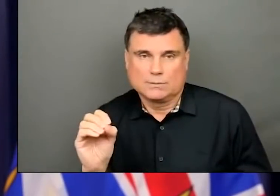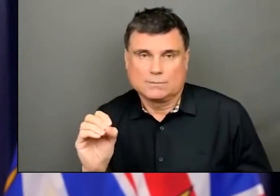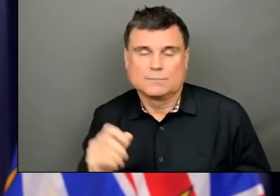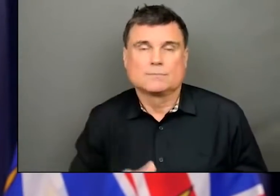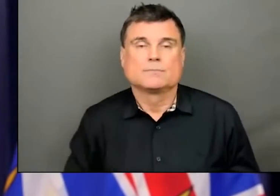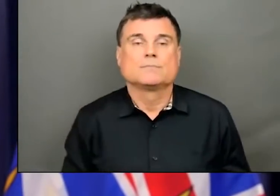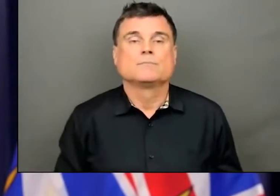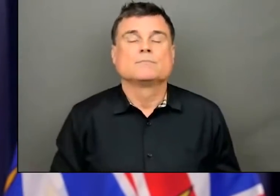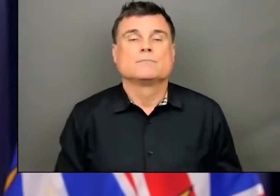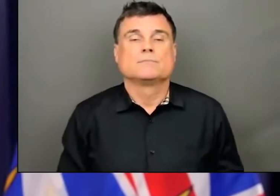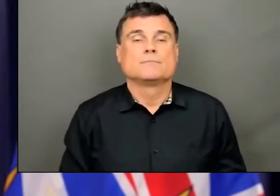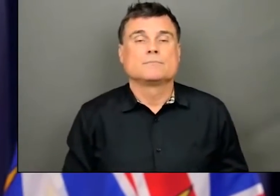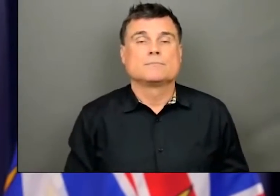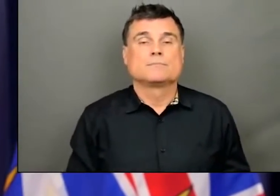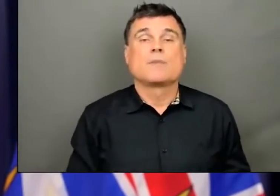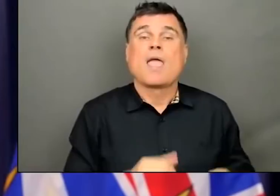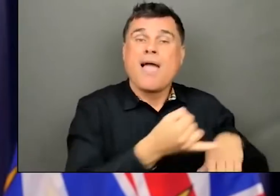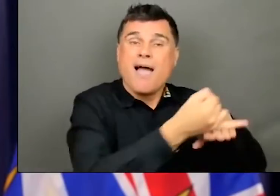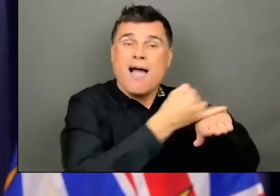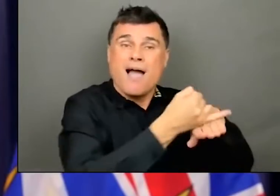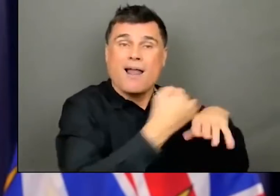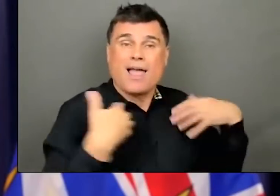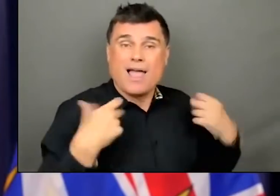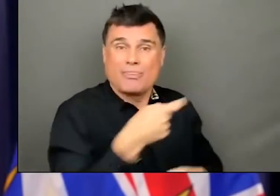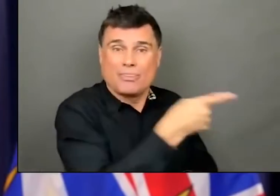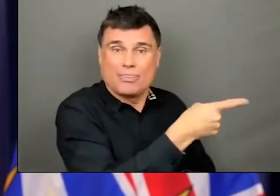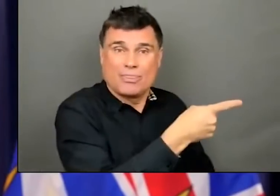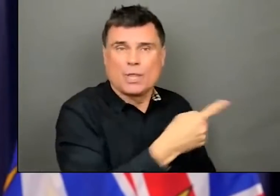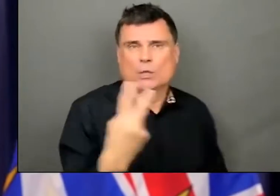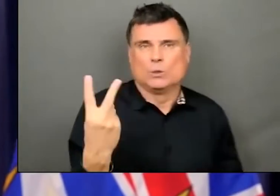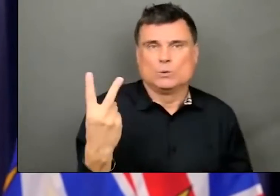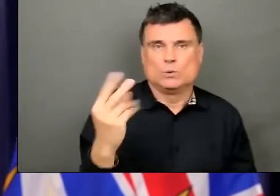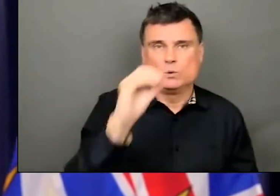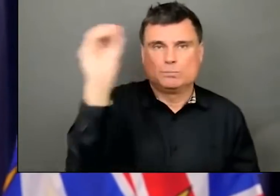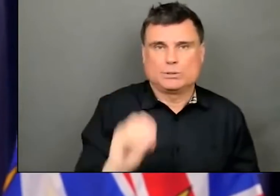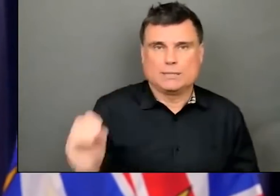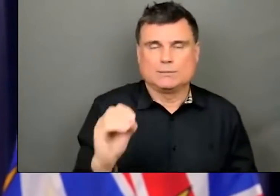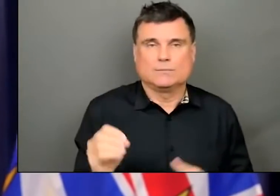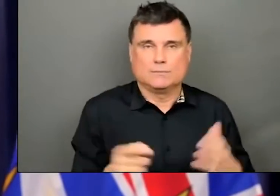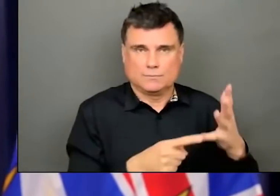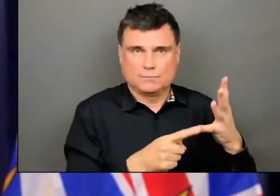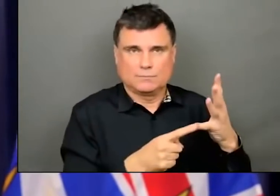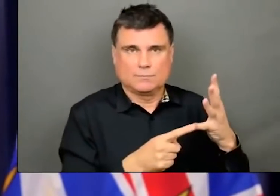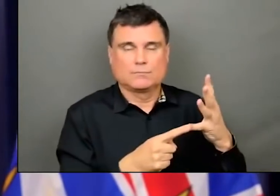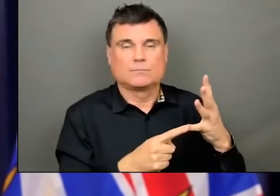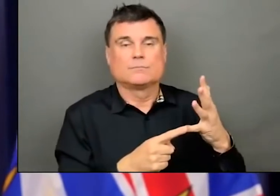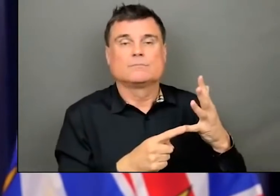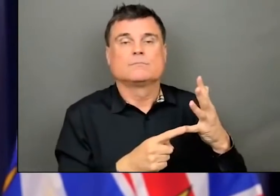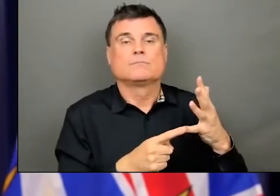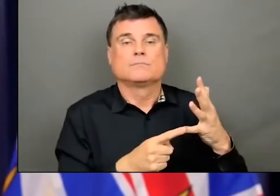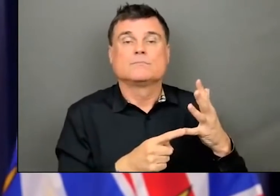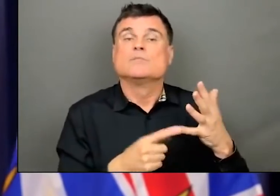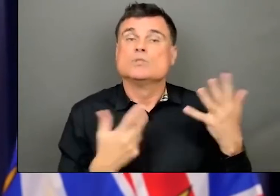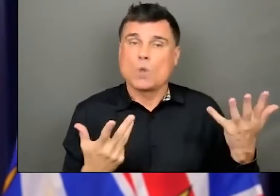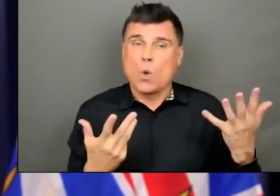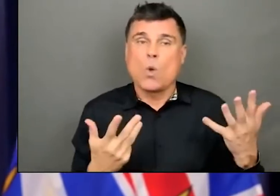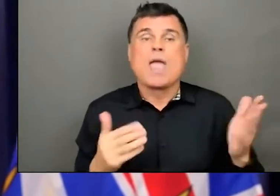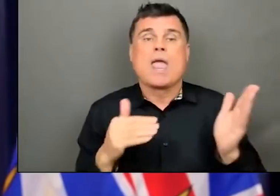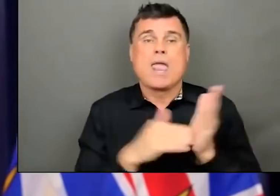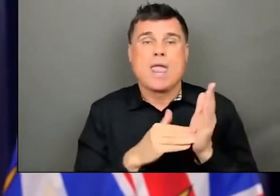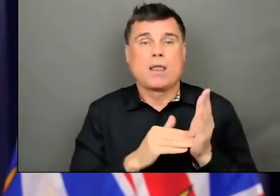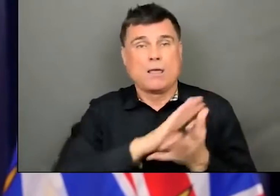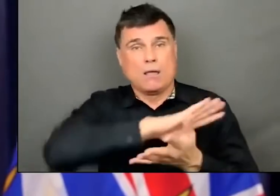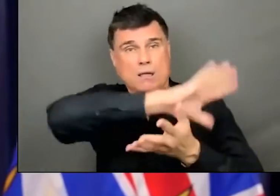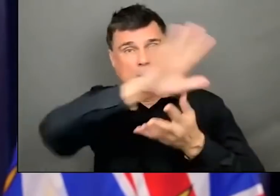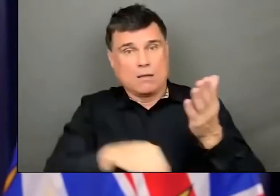in Vancouver Island Health, it's 2%, or 480. Again, these are people who, across the board, who